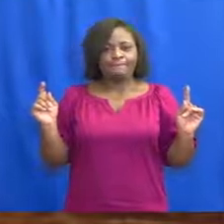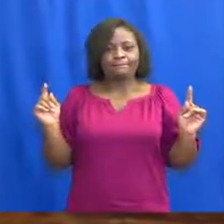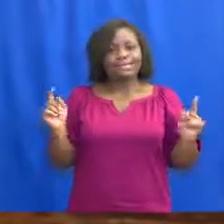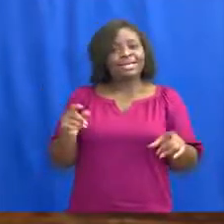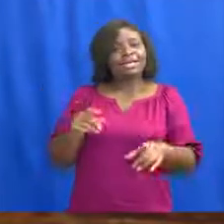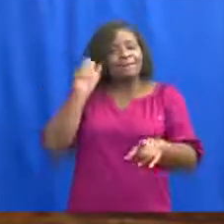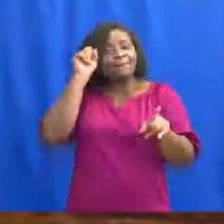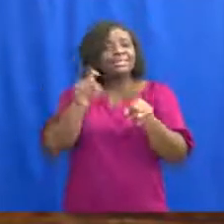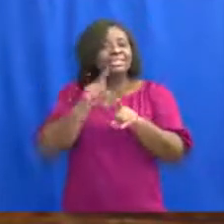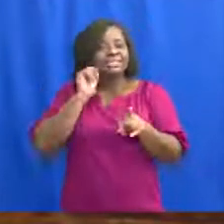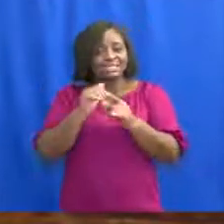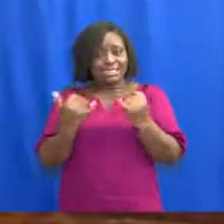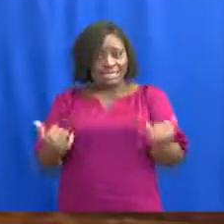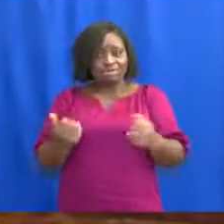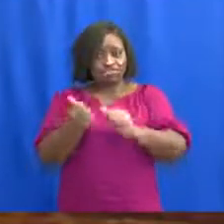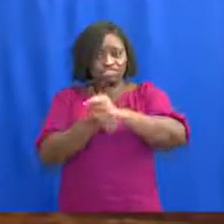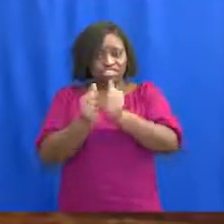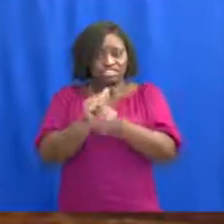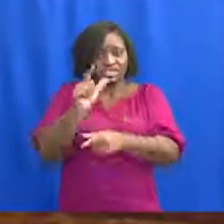anyame me keje wo